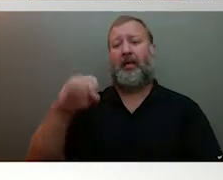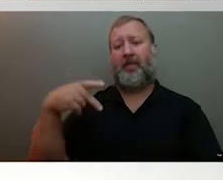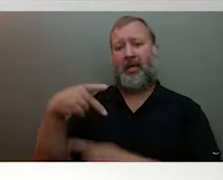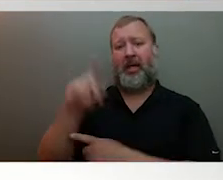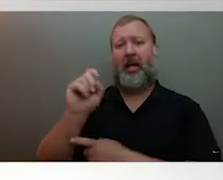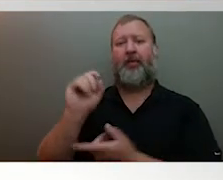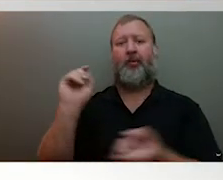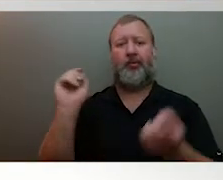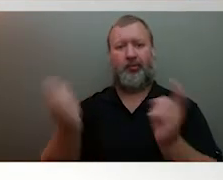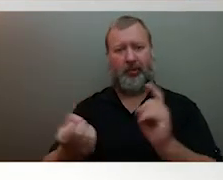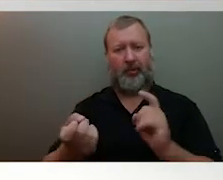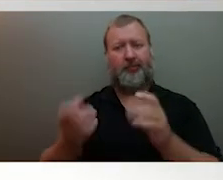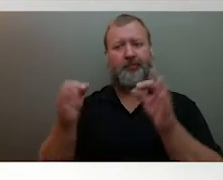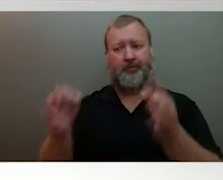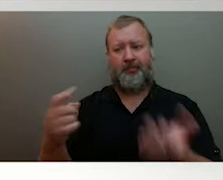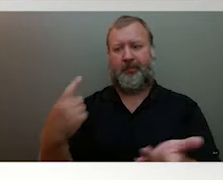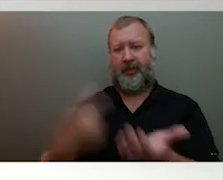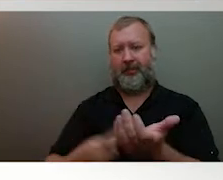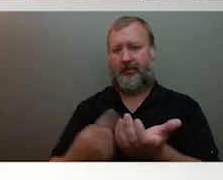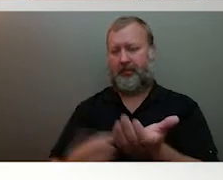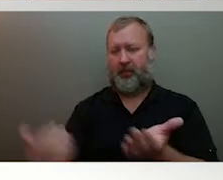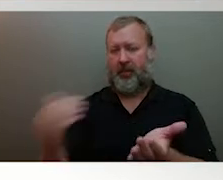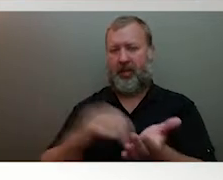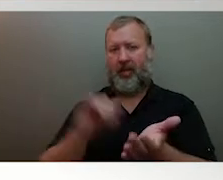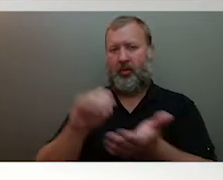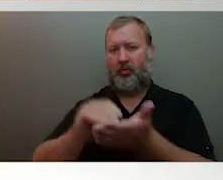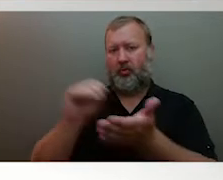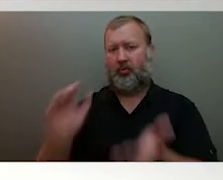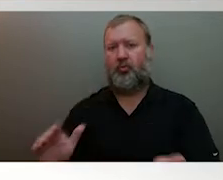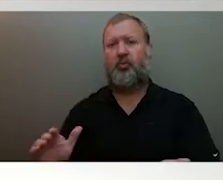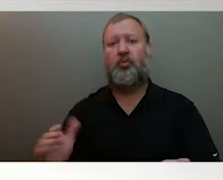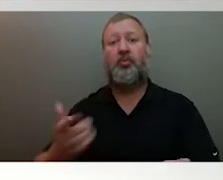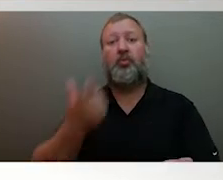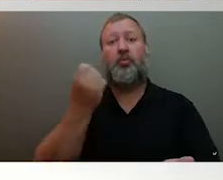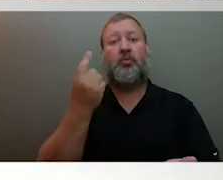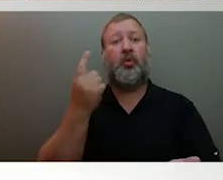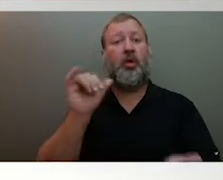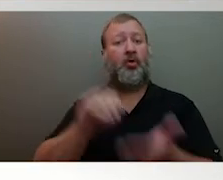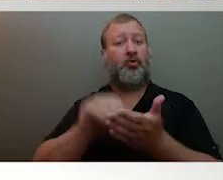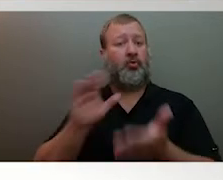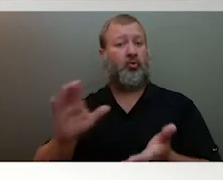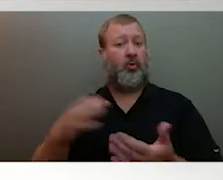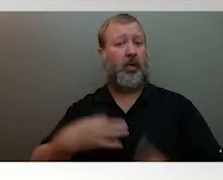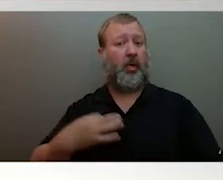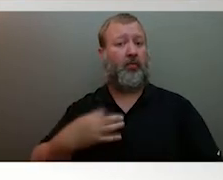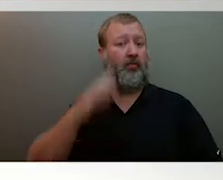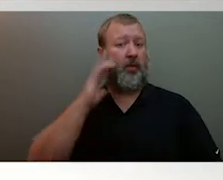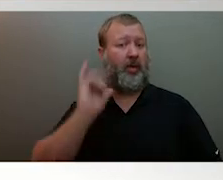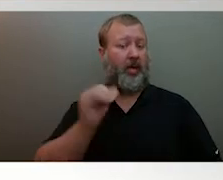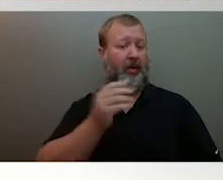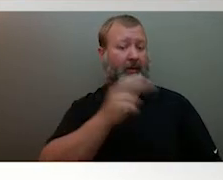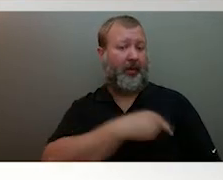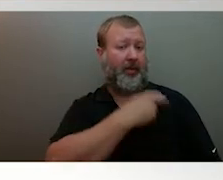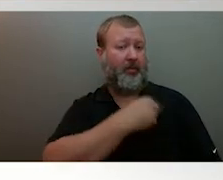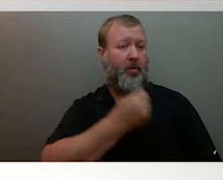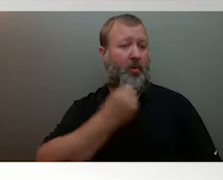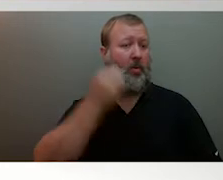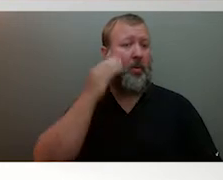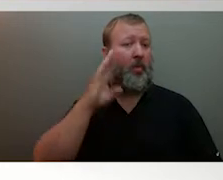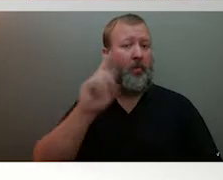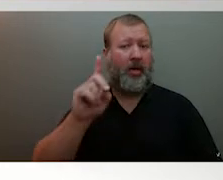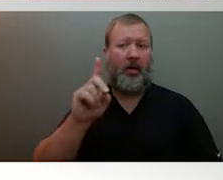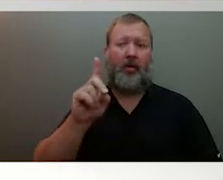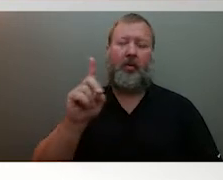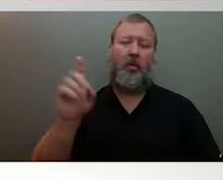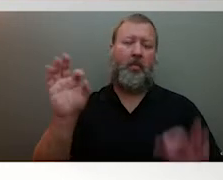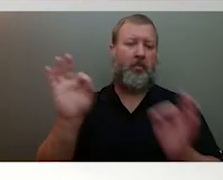to reconvene to determine the best placement for that student, because in order for the student to become eligible for hospital homebound, the student must be able to